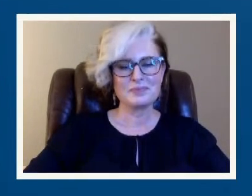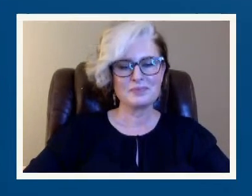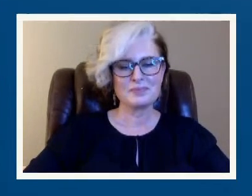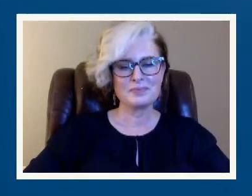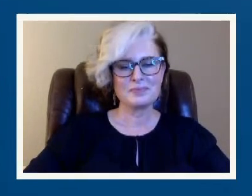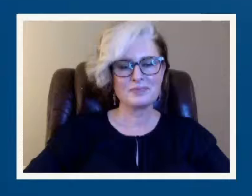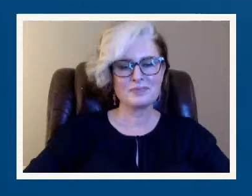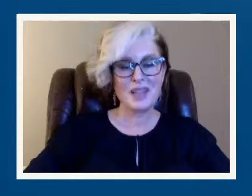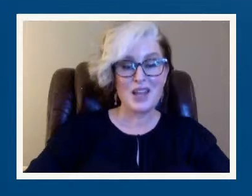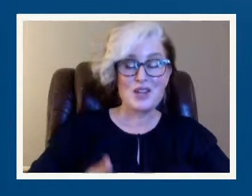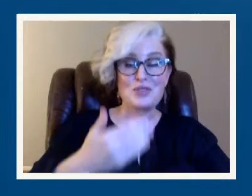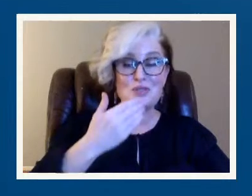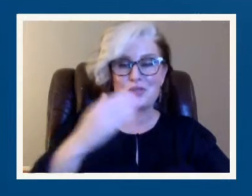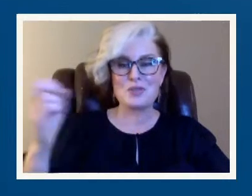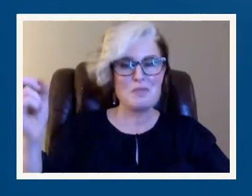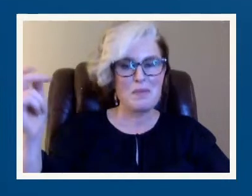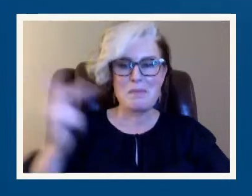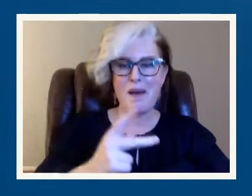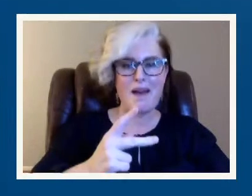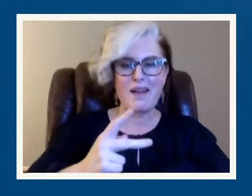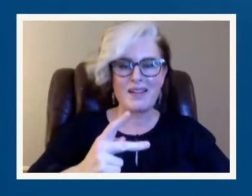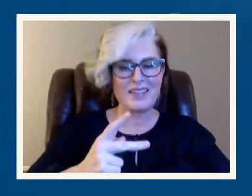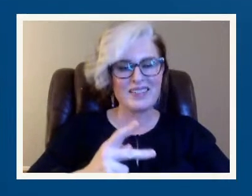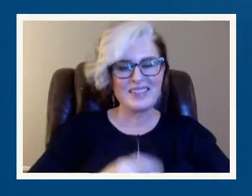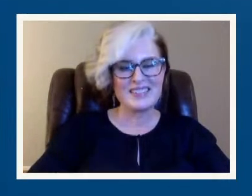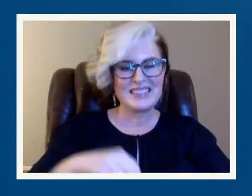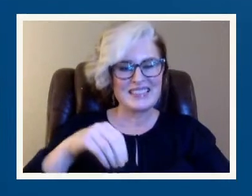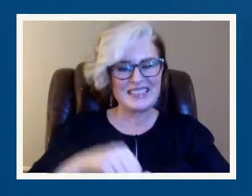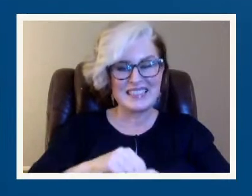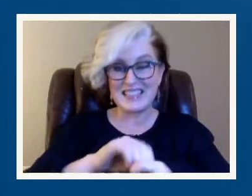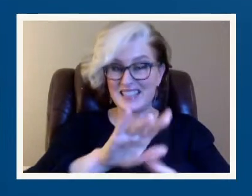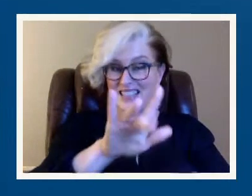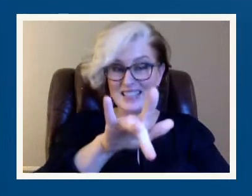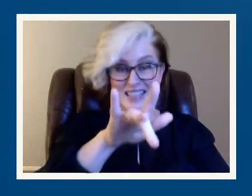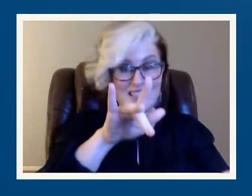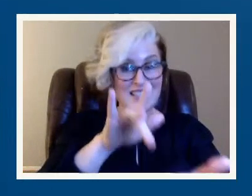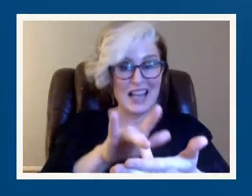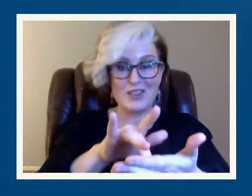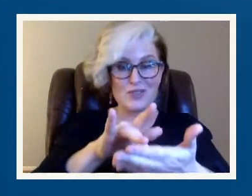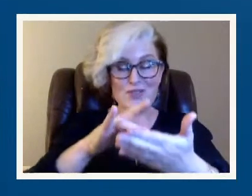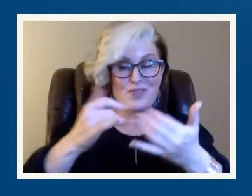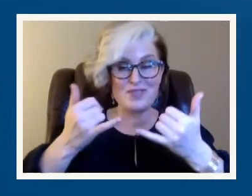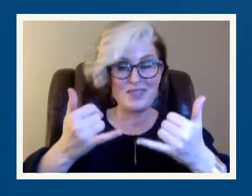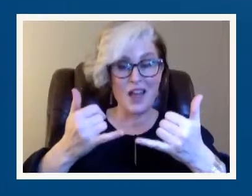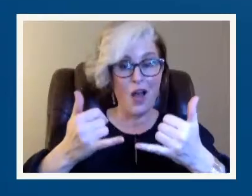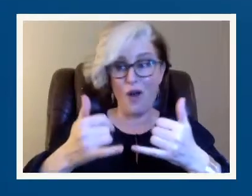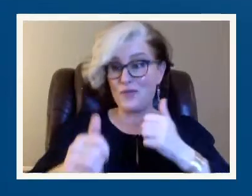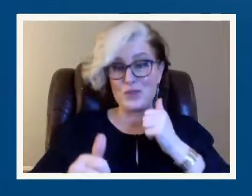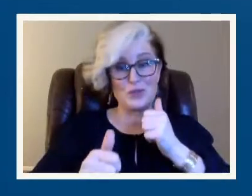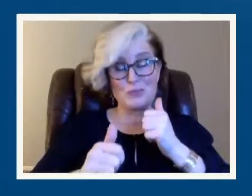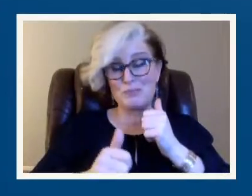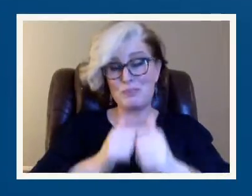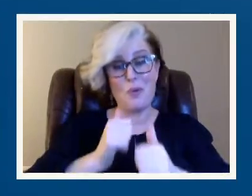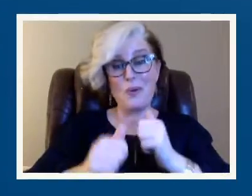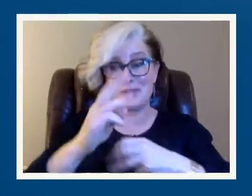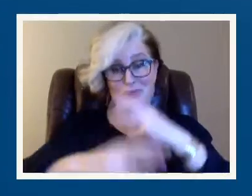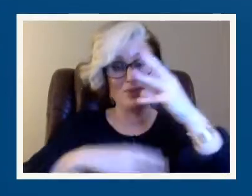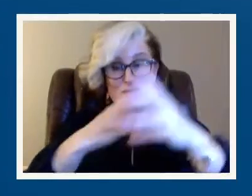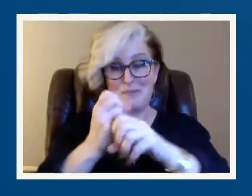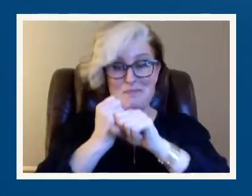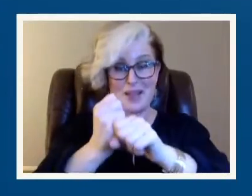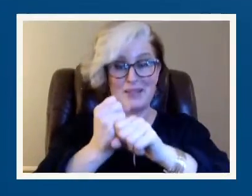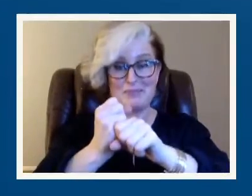It is good to be back in the center right now of the sports world.